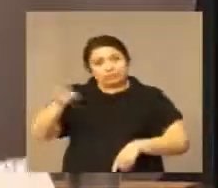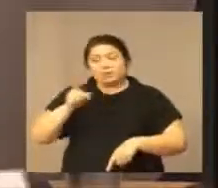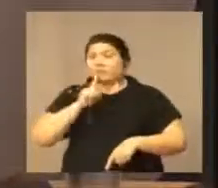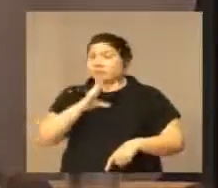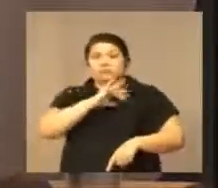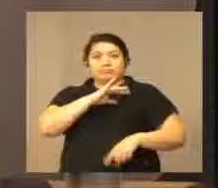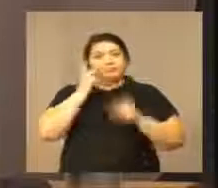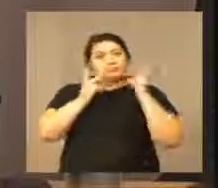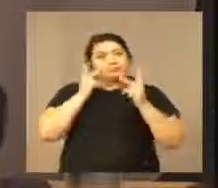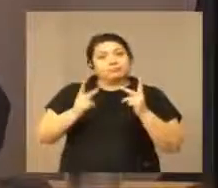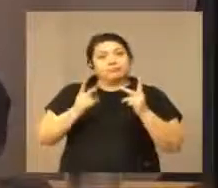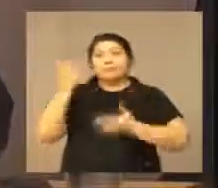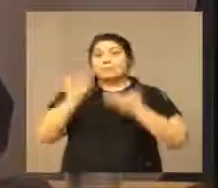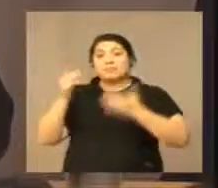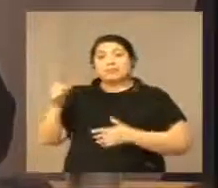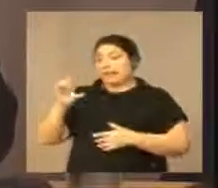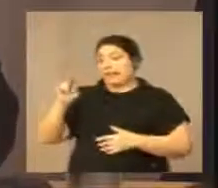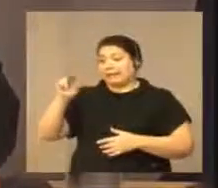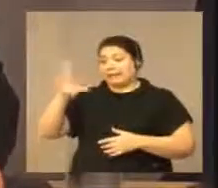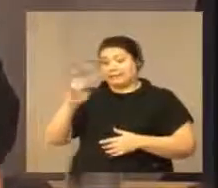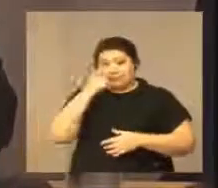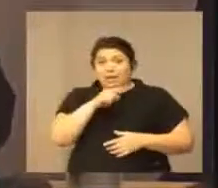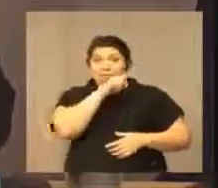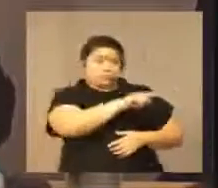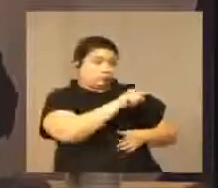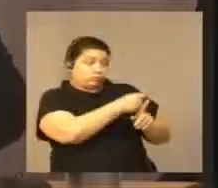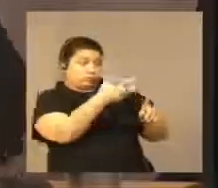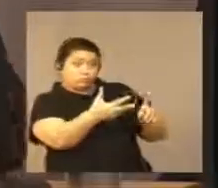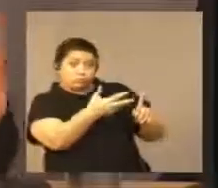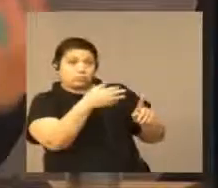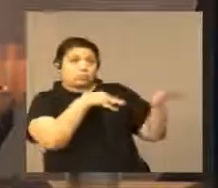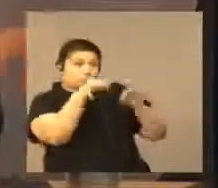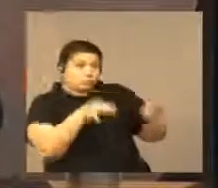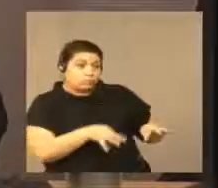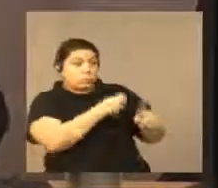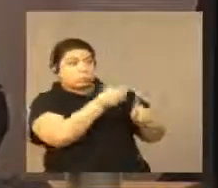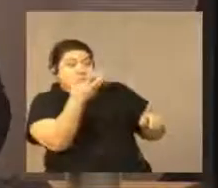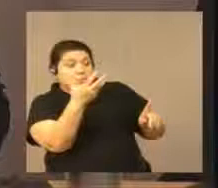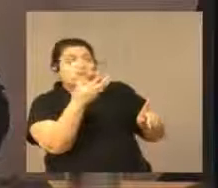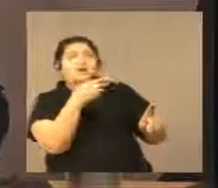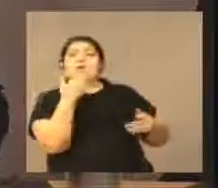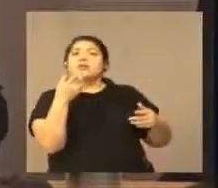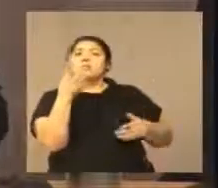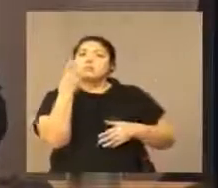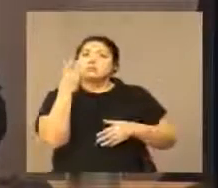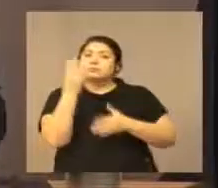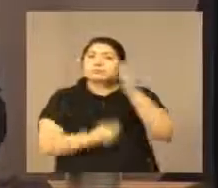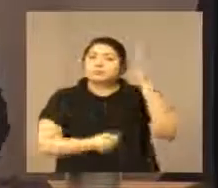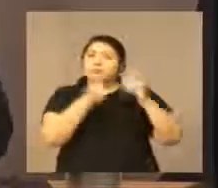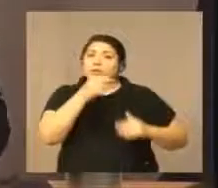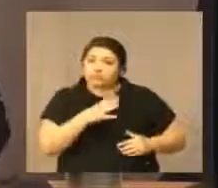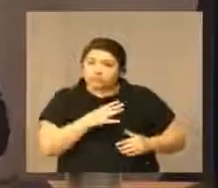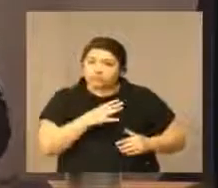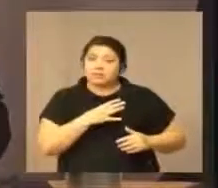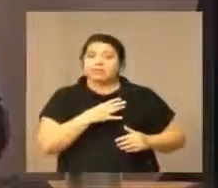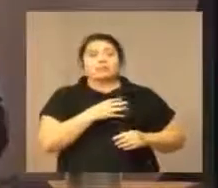Maybe Candace, actually, you might want to talk a little bit more in terms of the missing women, and you know